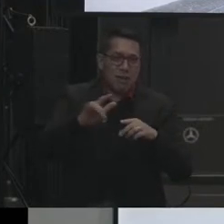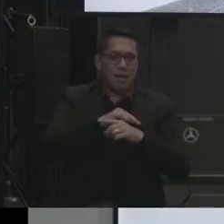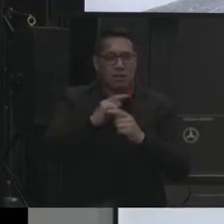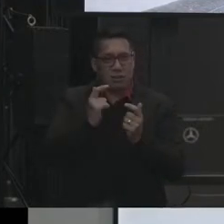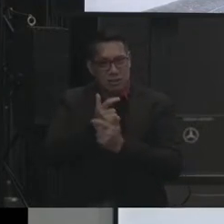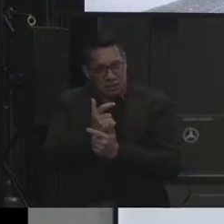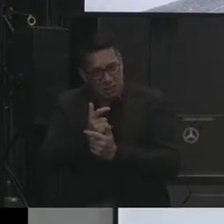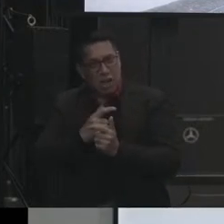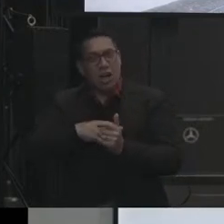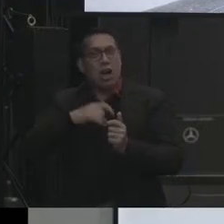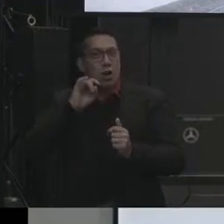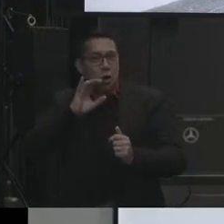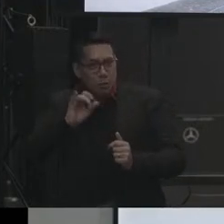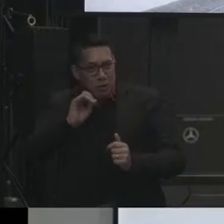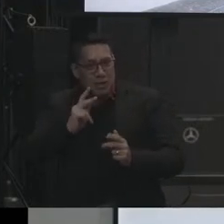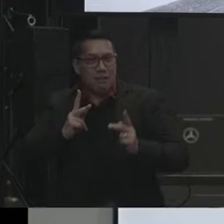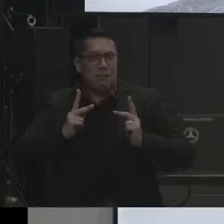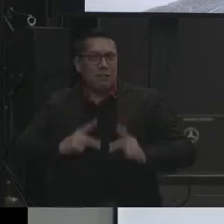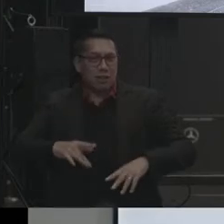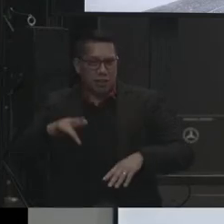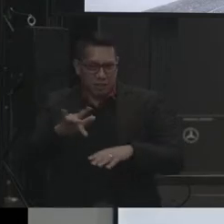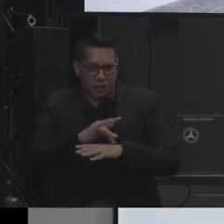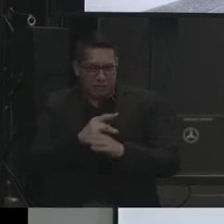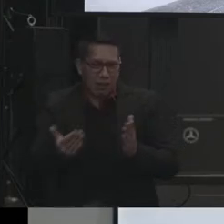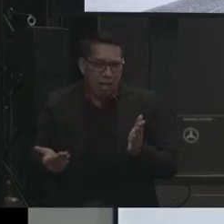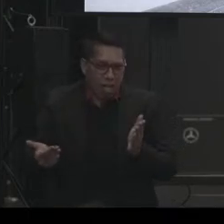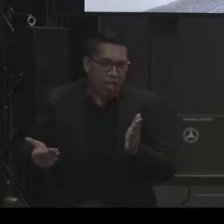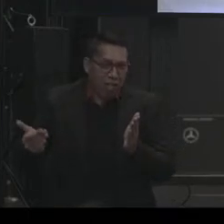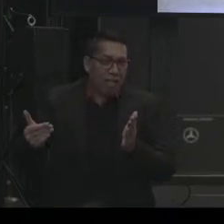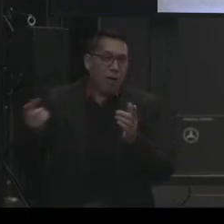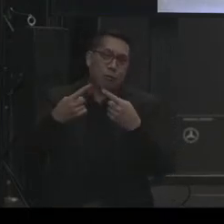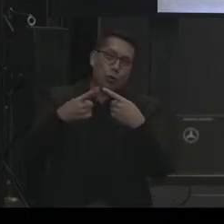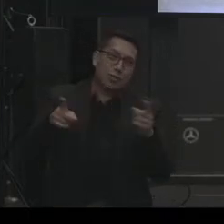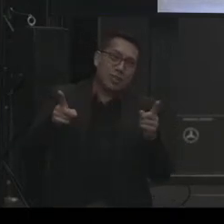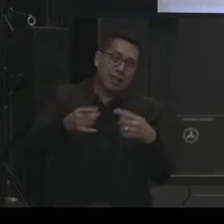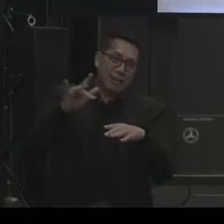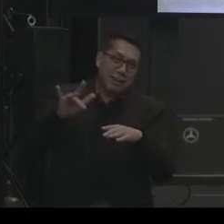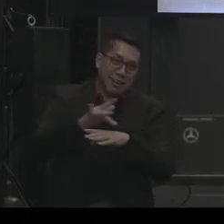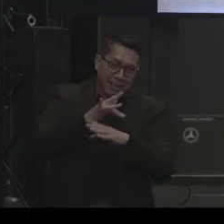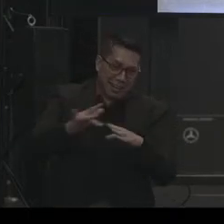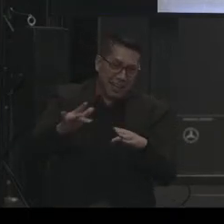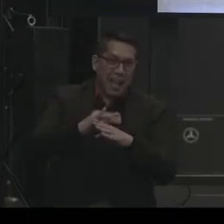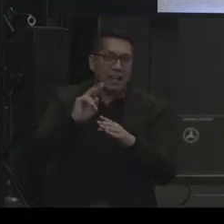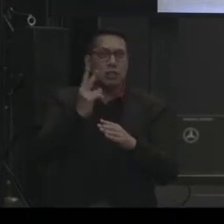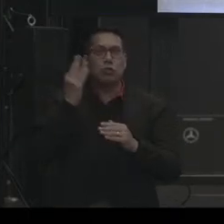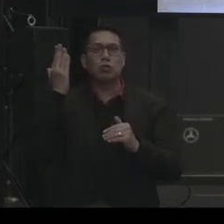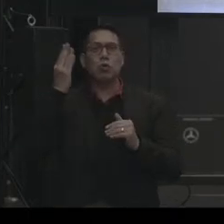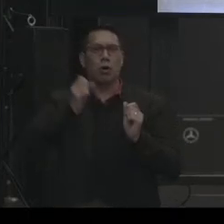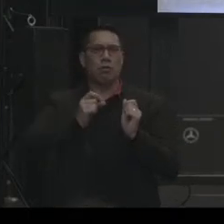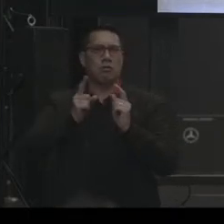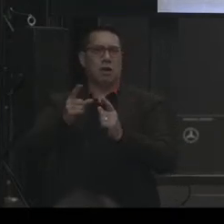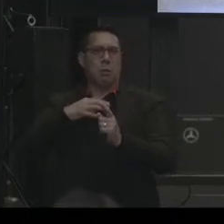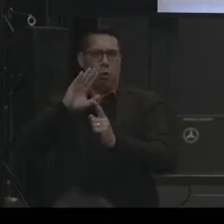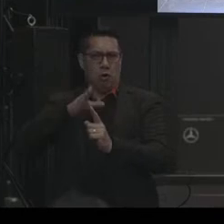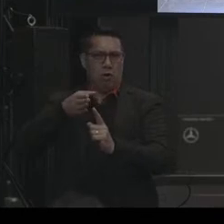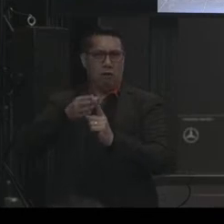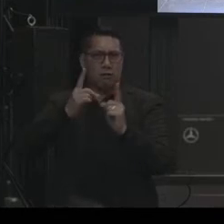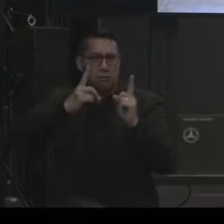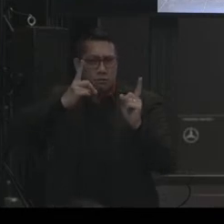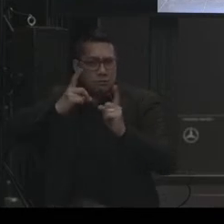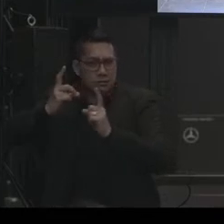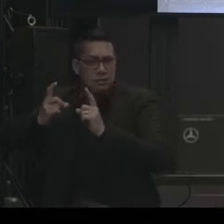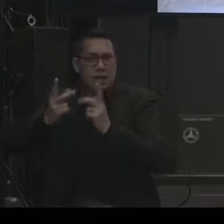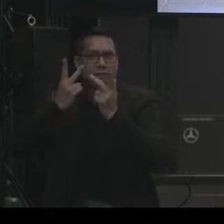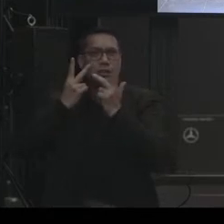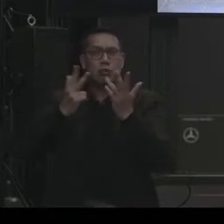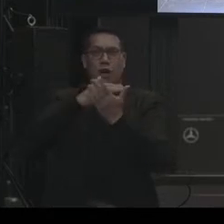did comedy, physical theatre, and musicals. And then in high school went into more photography,